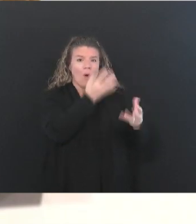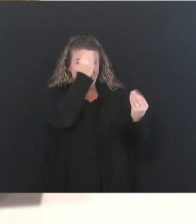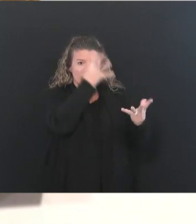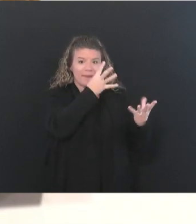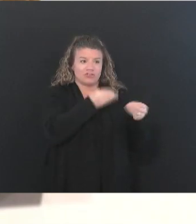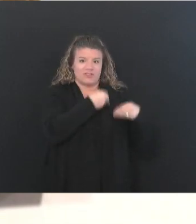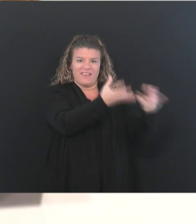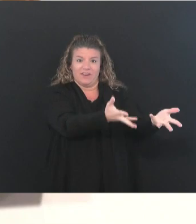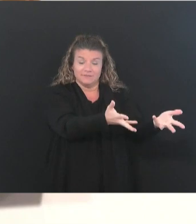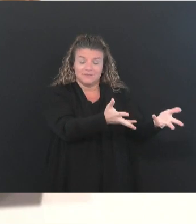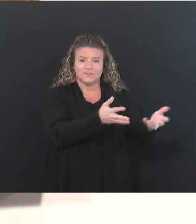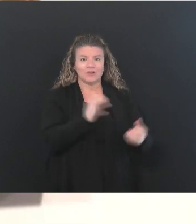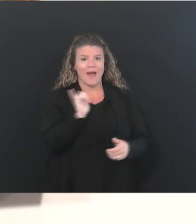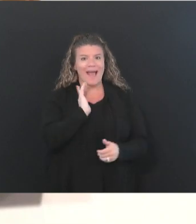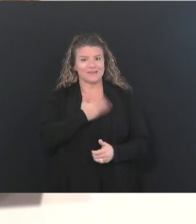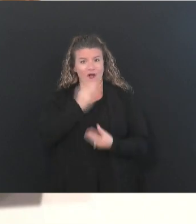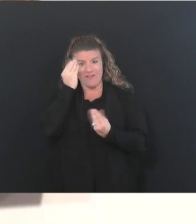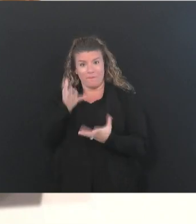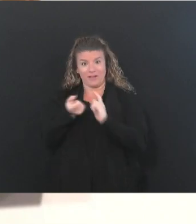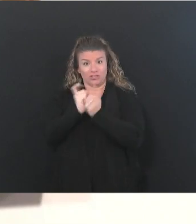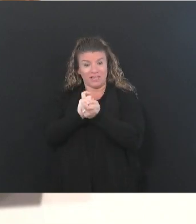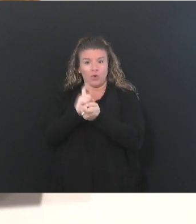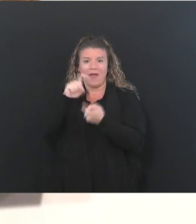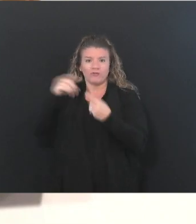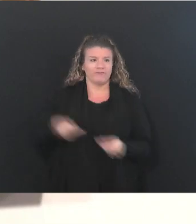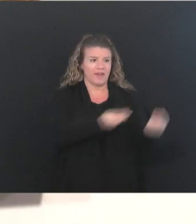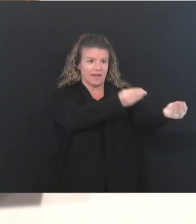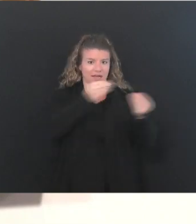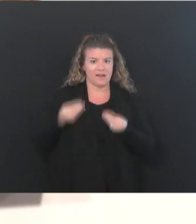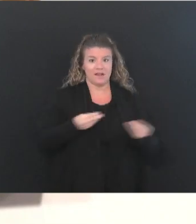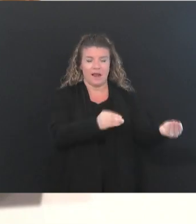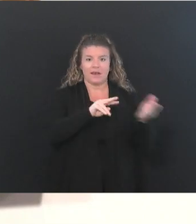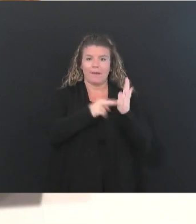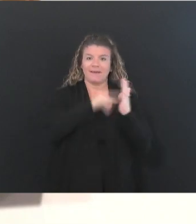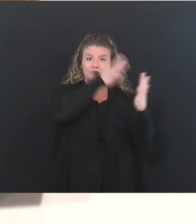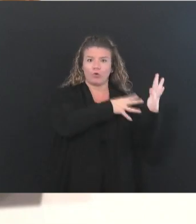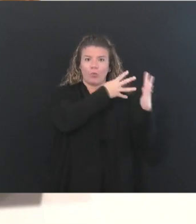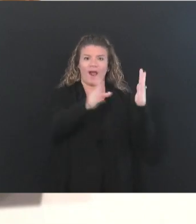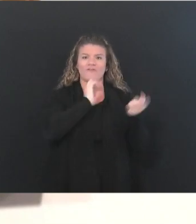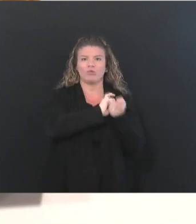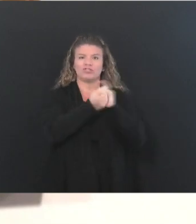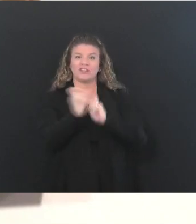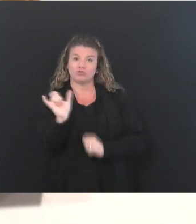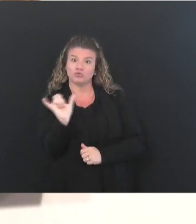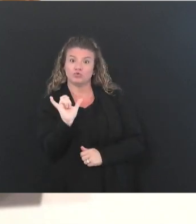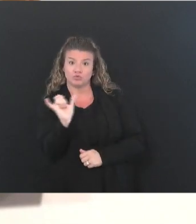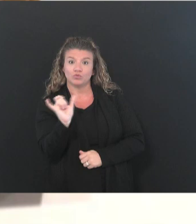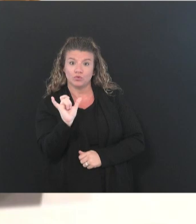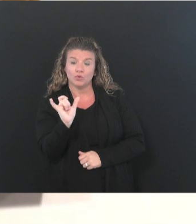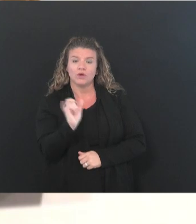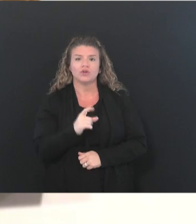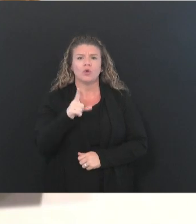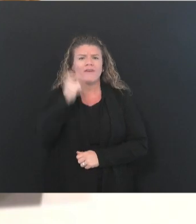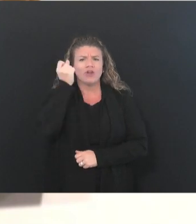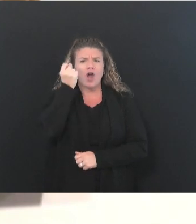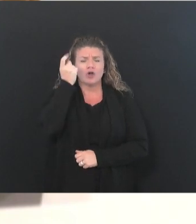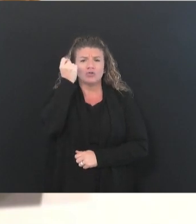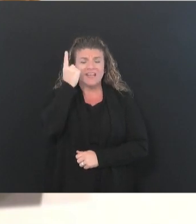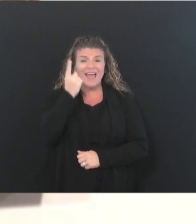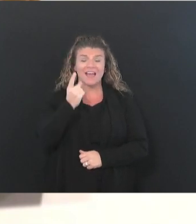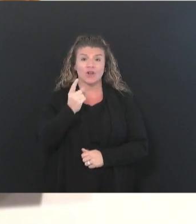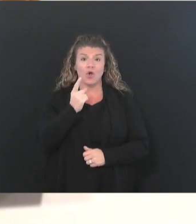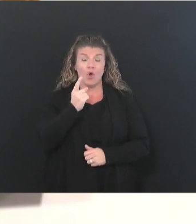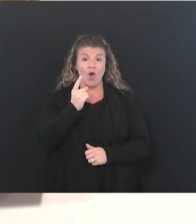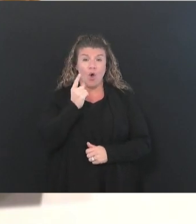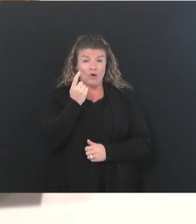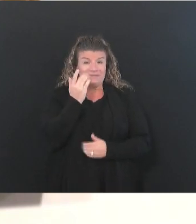information changes that is fed to them, so do the models. And in fact, little differences in what is put in